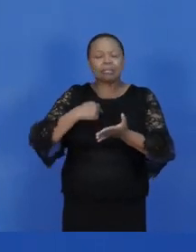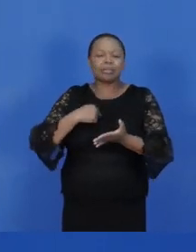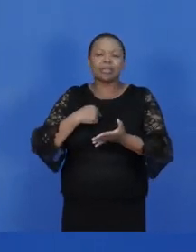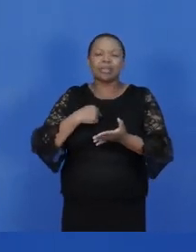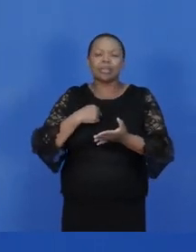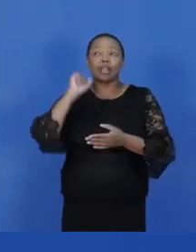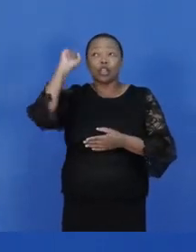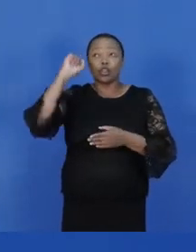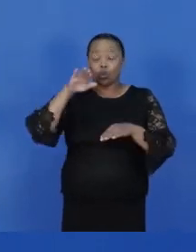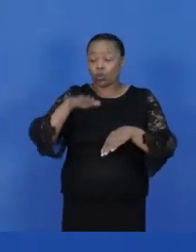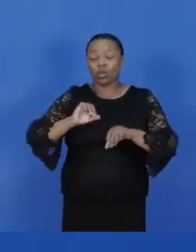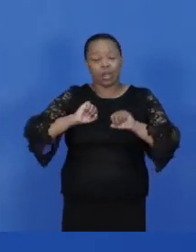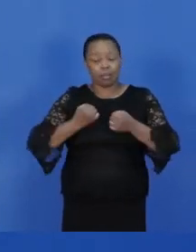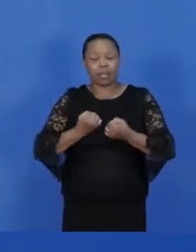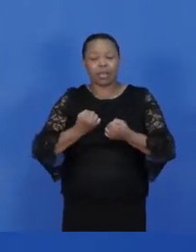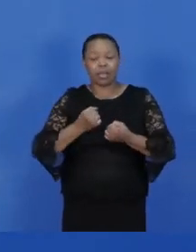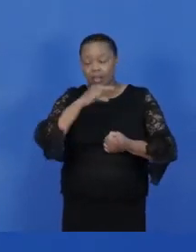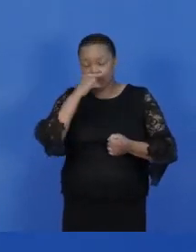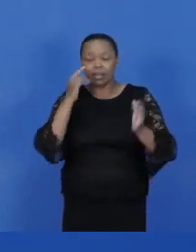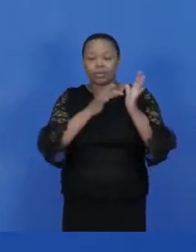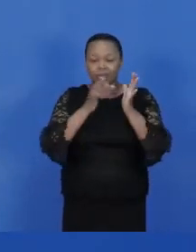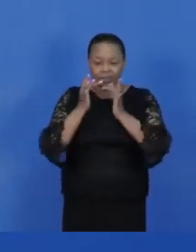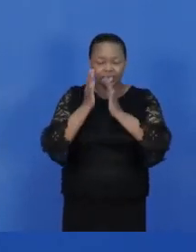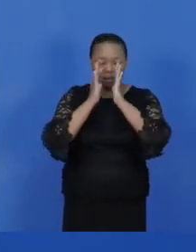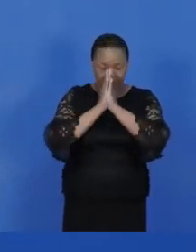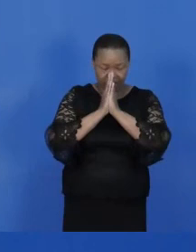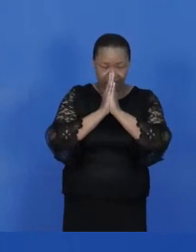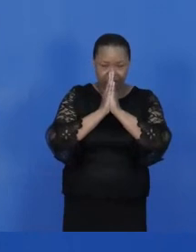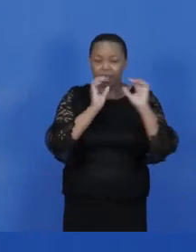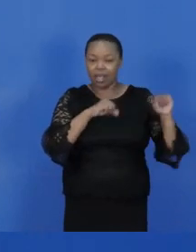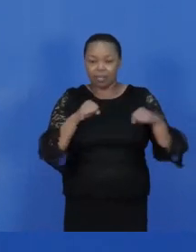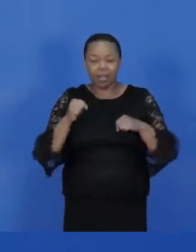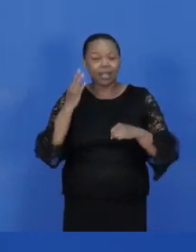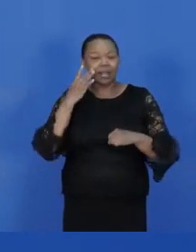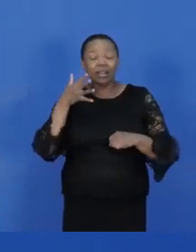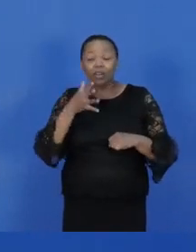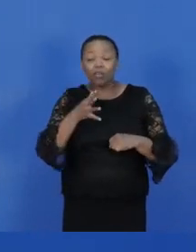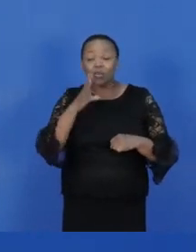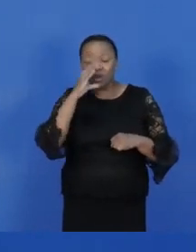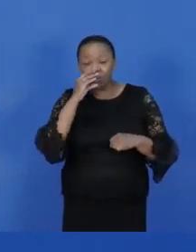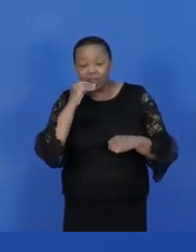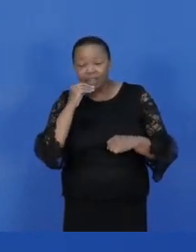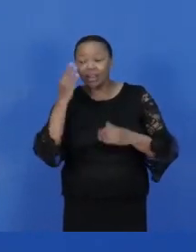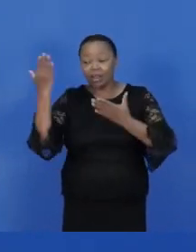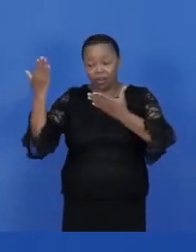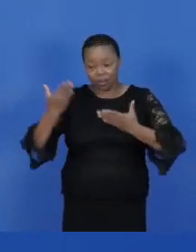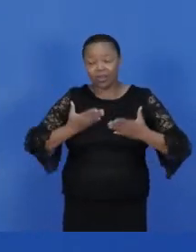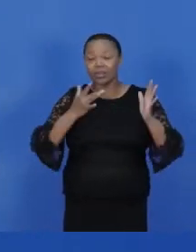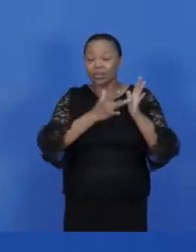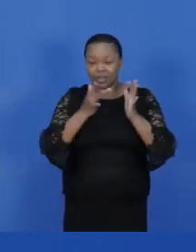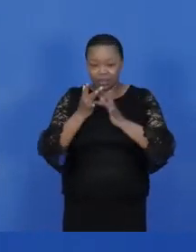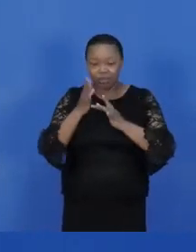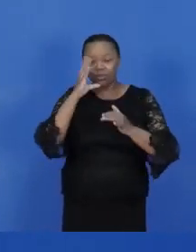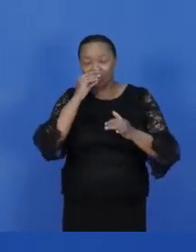me, make me your child. In Jesus' name I pray. Amen. Xa ufuna ukuthetha ngalamazwi emva kwam, ufuna ukwamkela uYesu